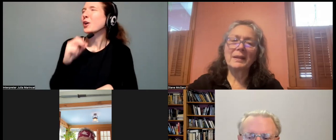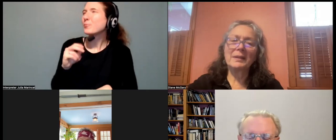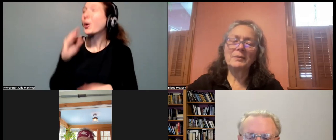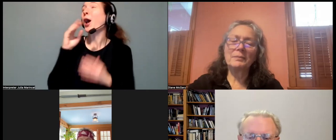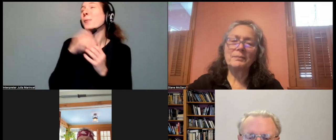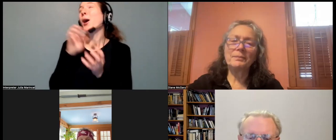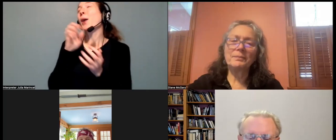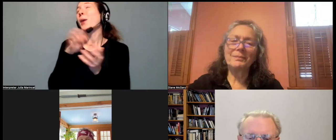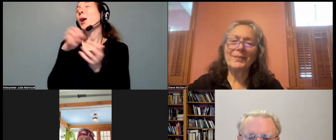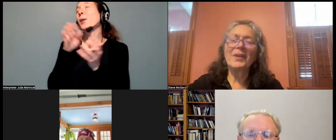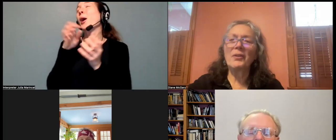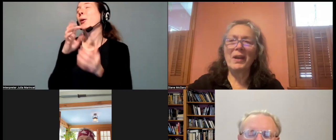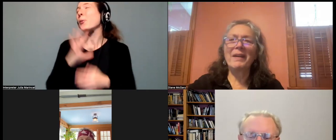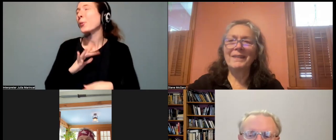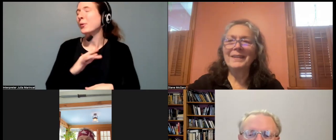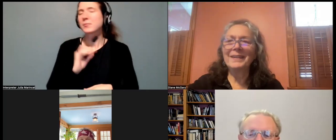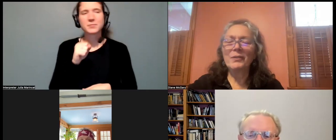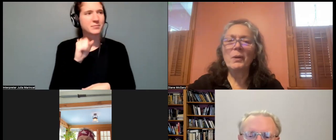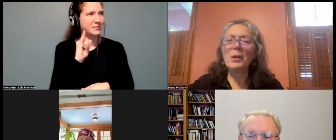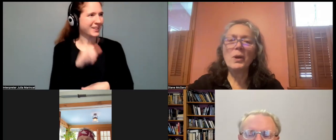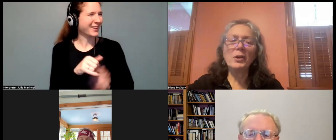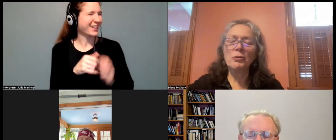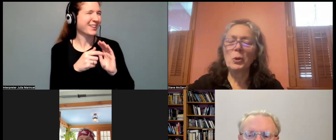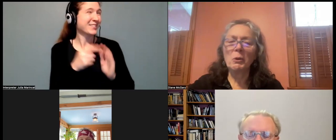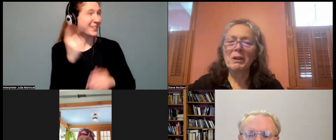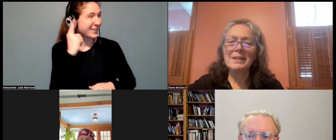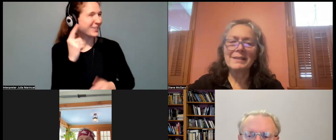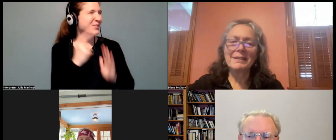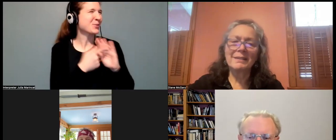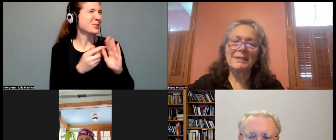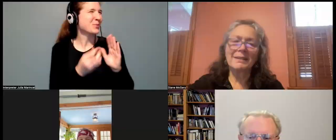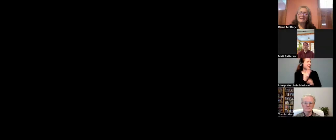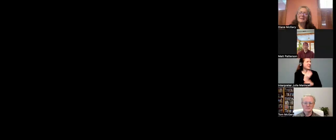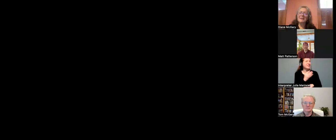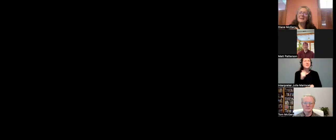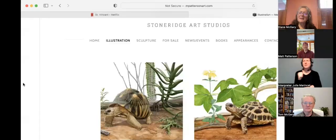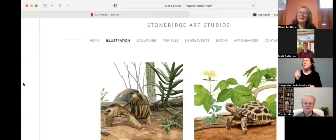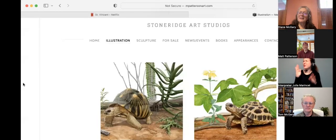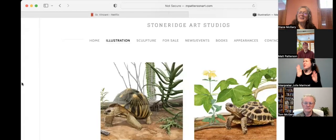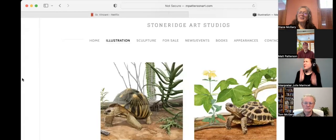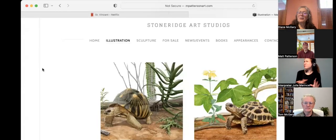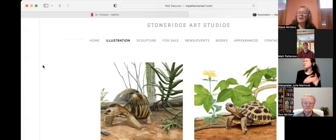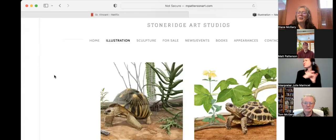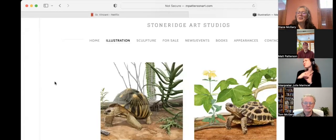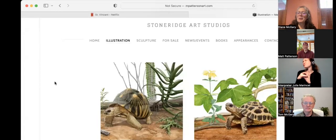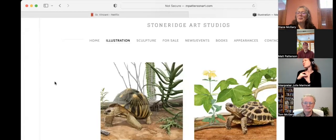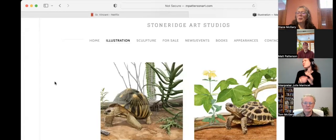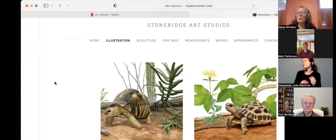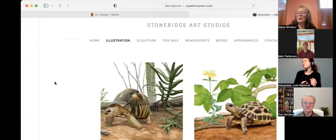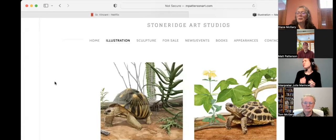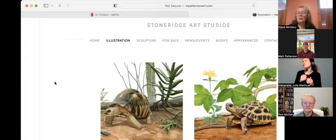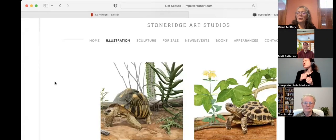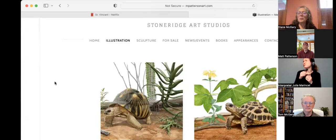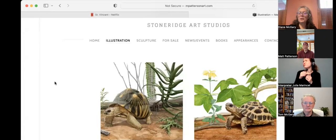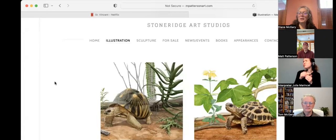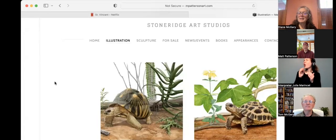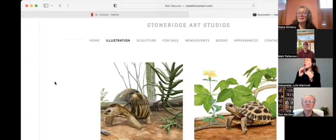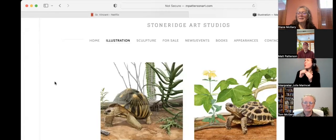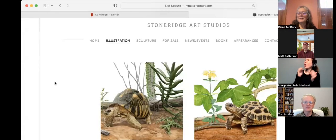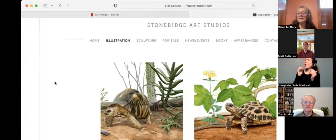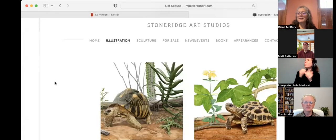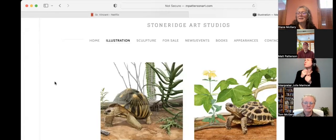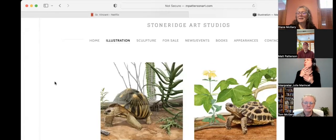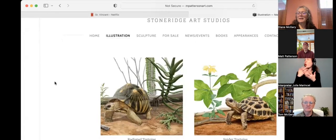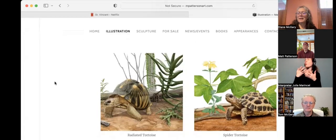sign of spring for me. Oh yeah. What a wonderful chorus. Yeah, So here are some of your wonderful